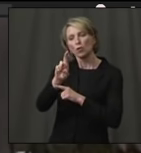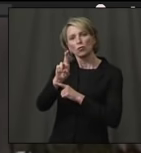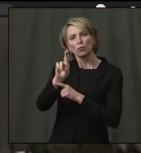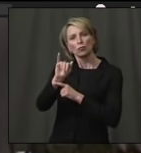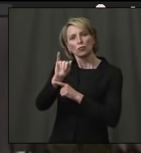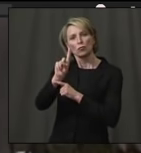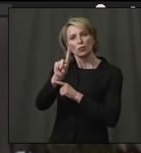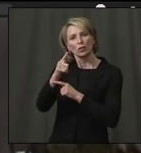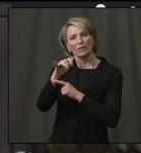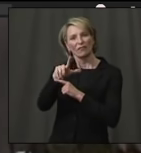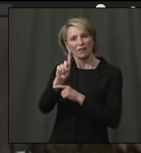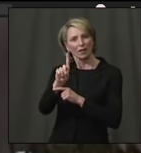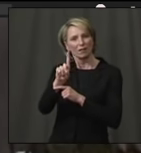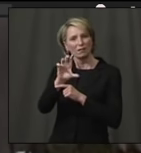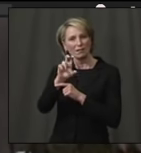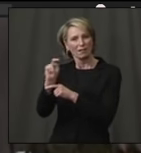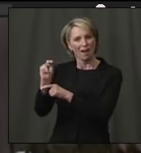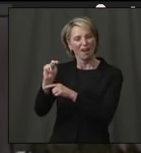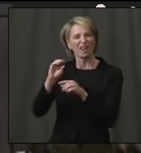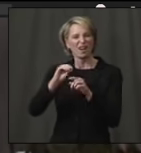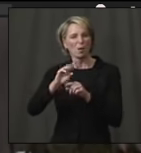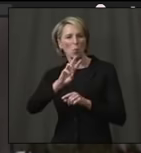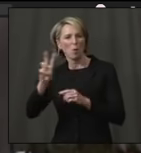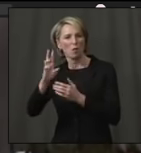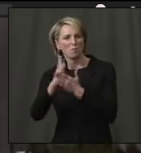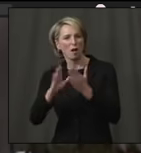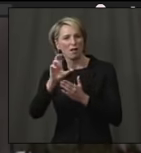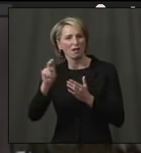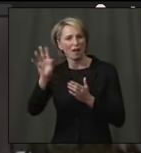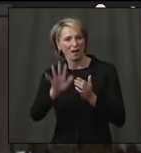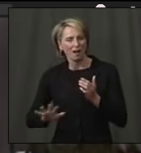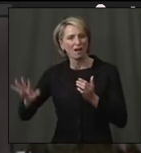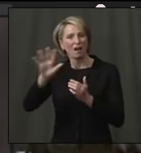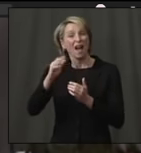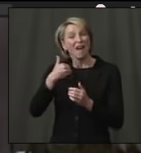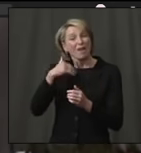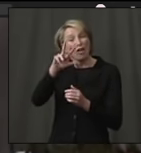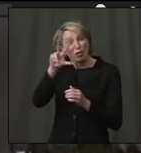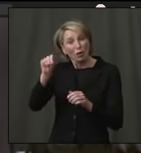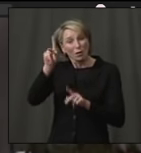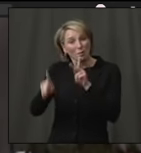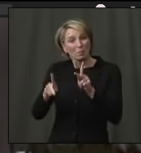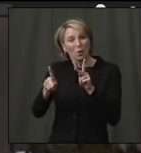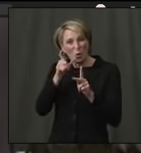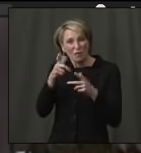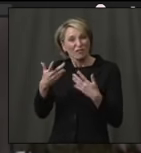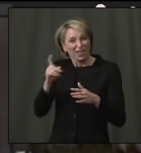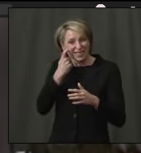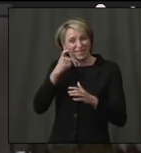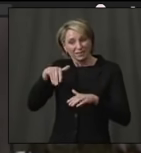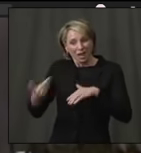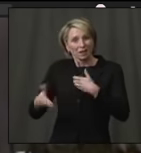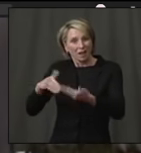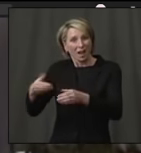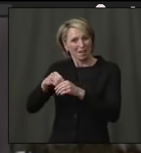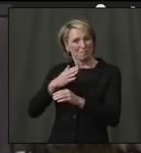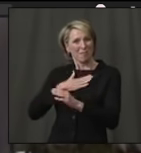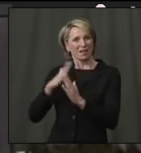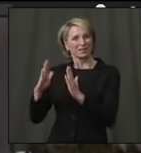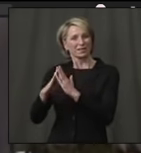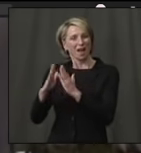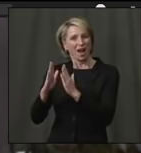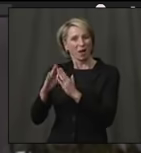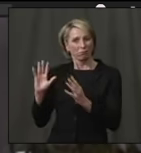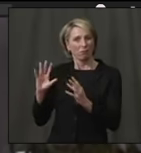and it continues to be a problem, and there are contagious people. And until we can get testing going, and we're working at that from every